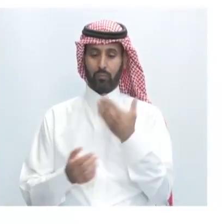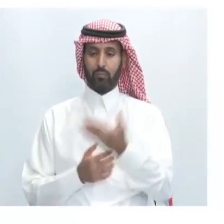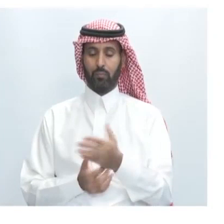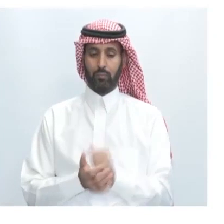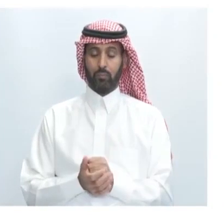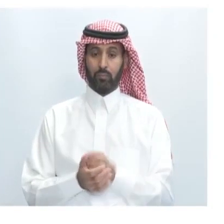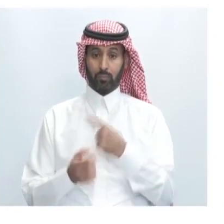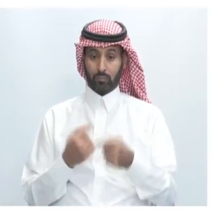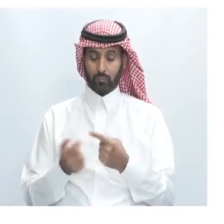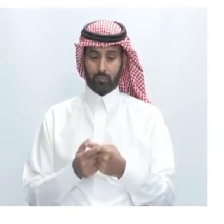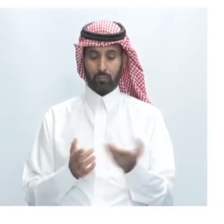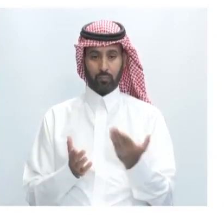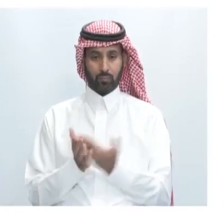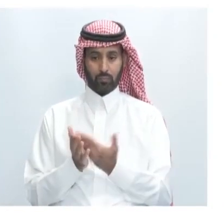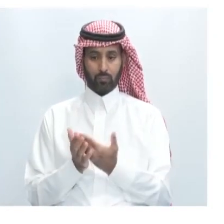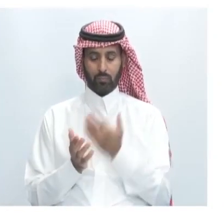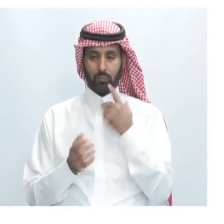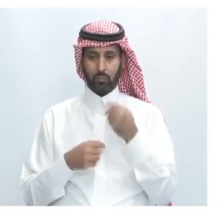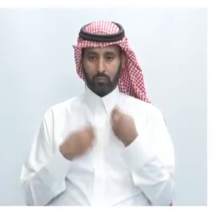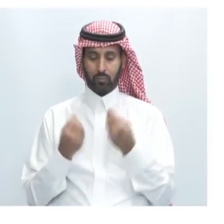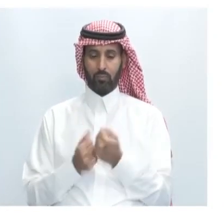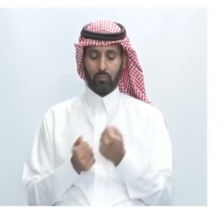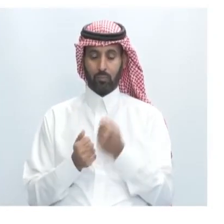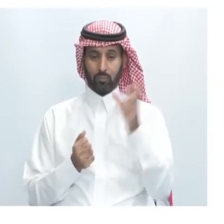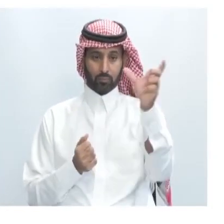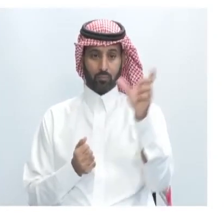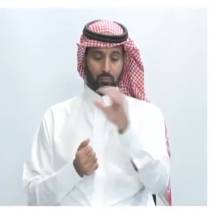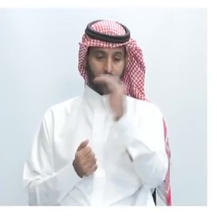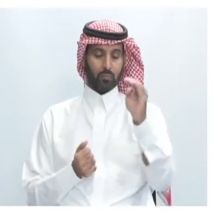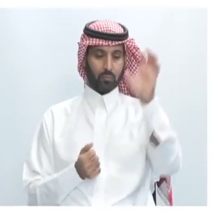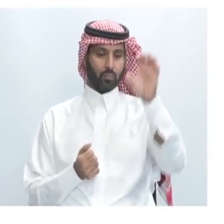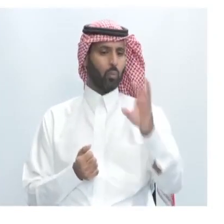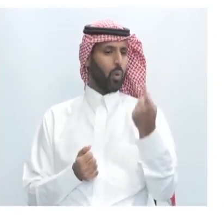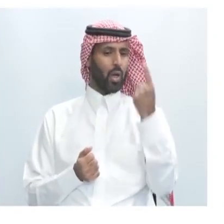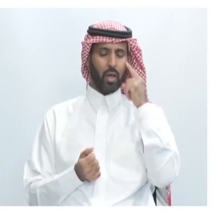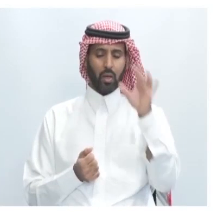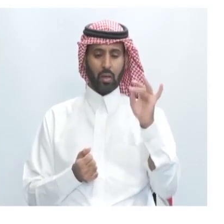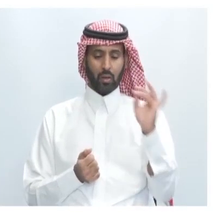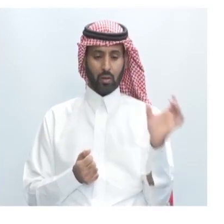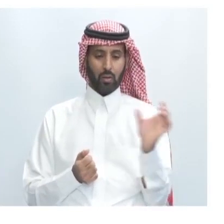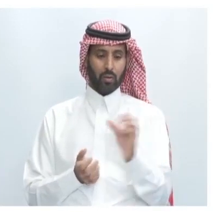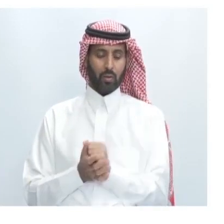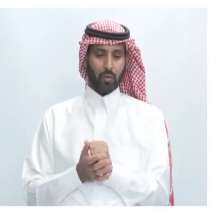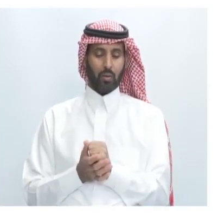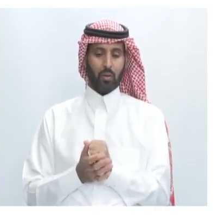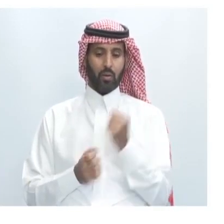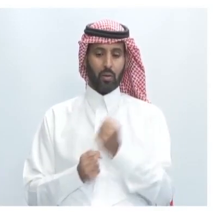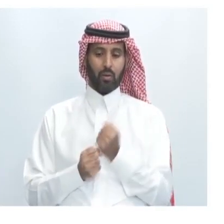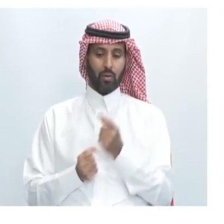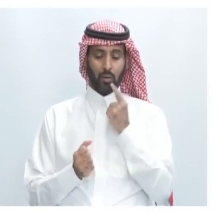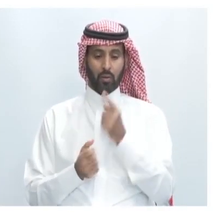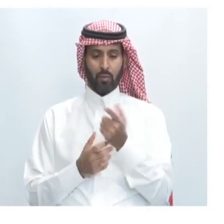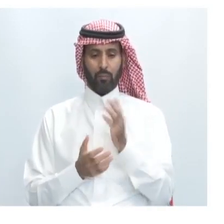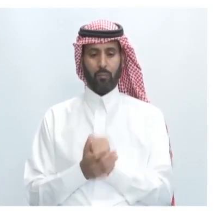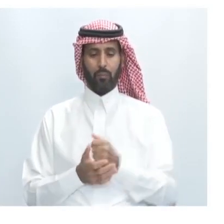So continuing to the after reading exercise here, complete the sentences with one of these words. We have the word